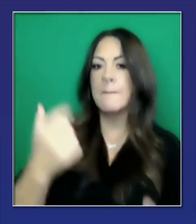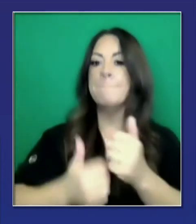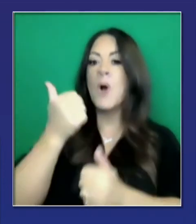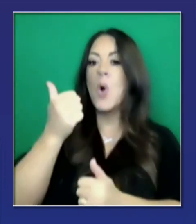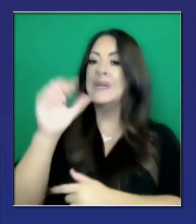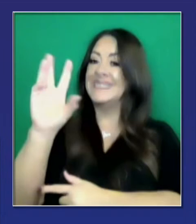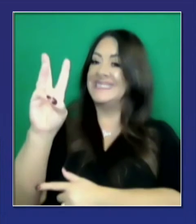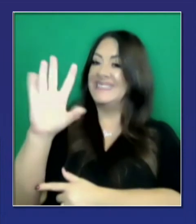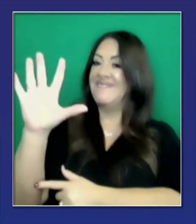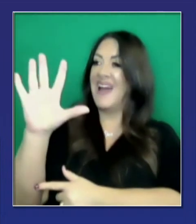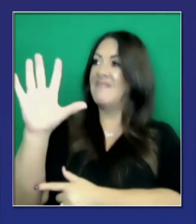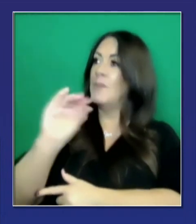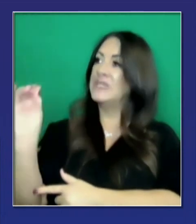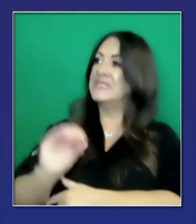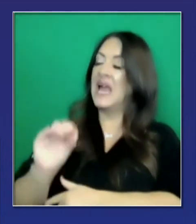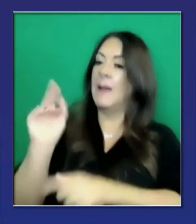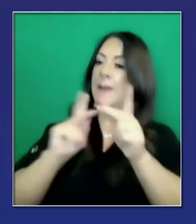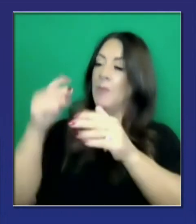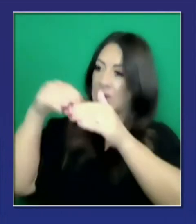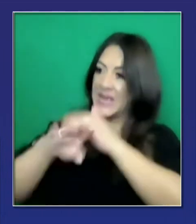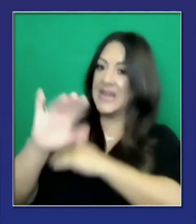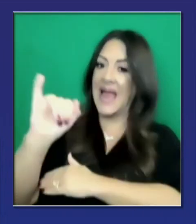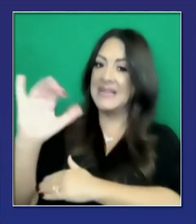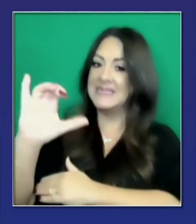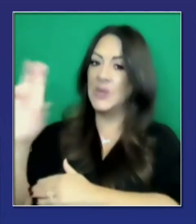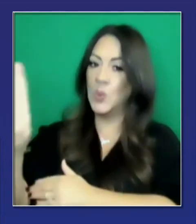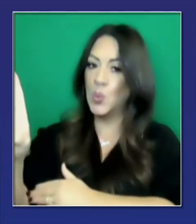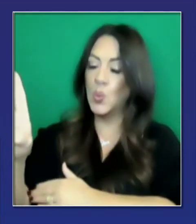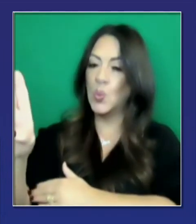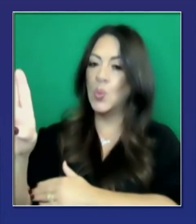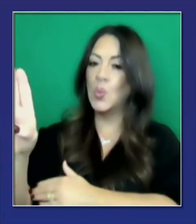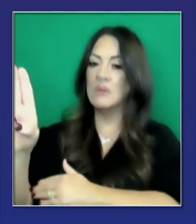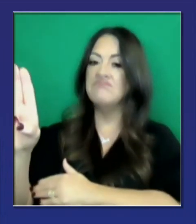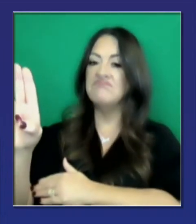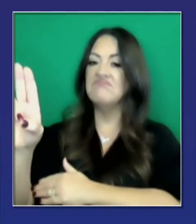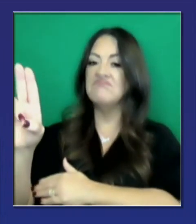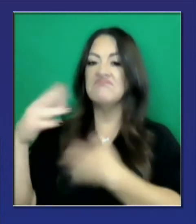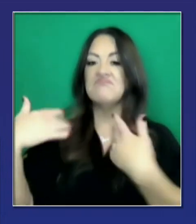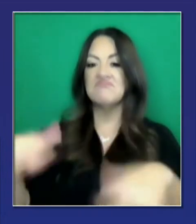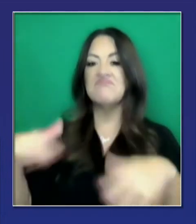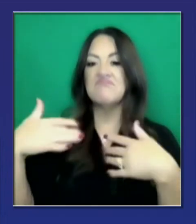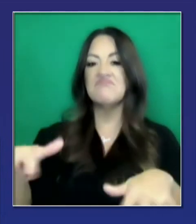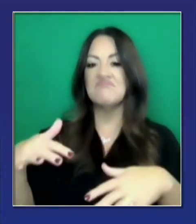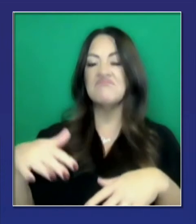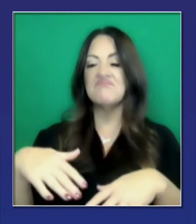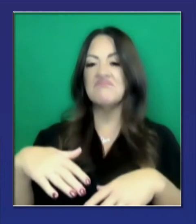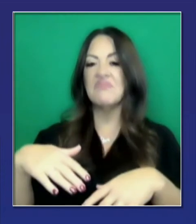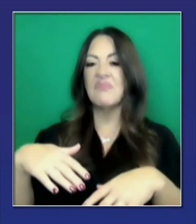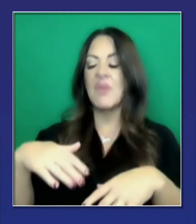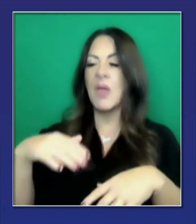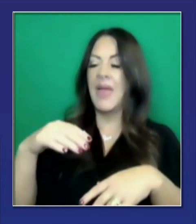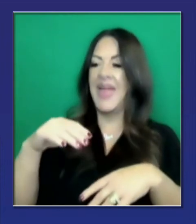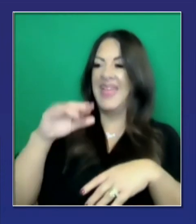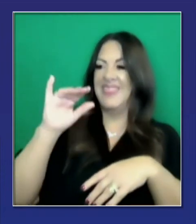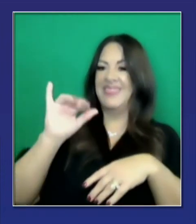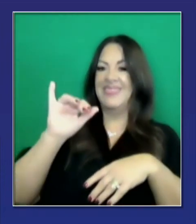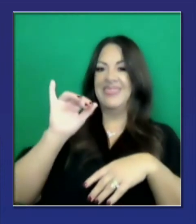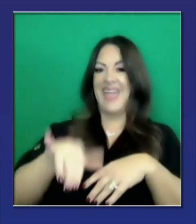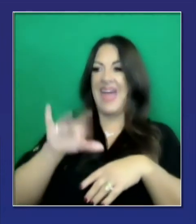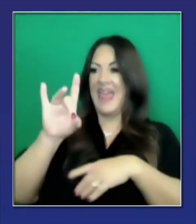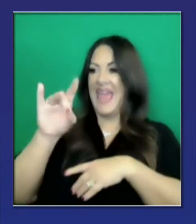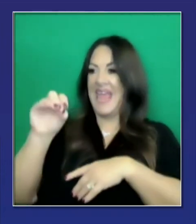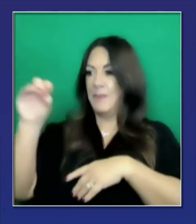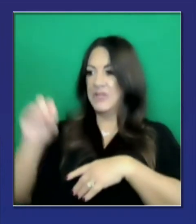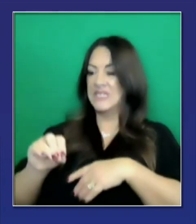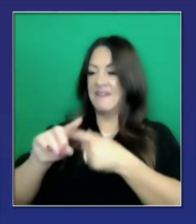admissions have been a cohort of people 61 or older, but 80% of the deaths in that